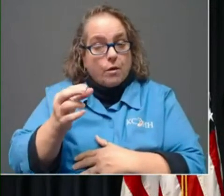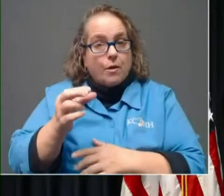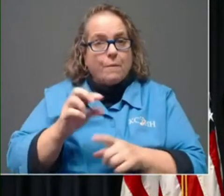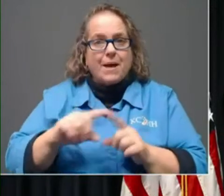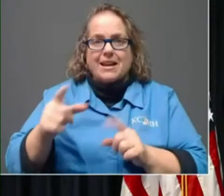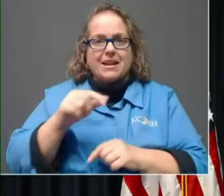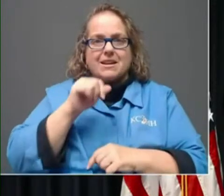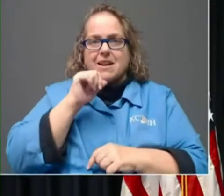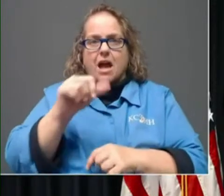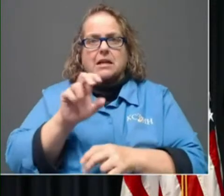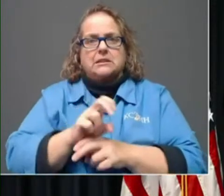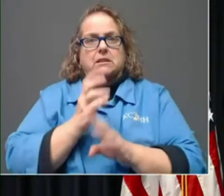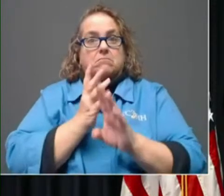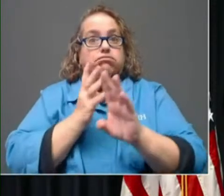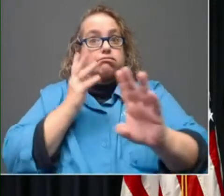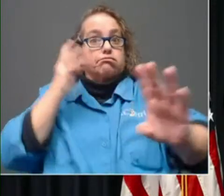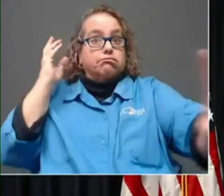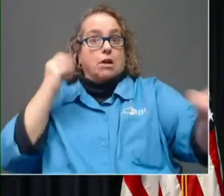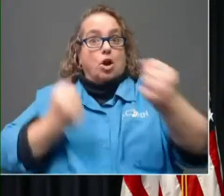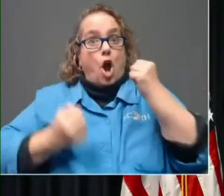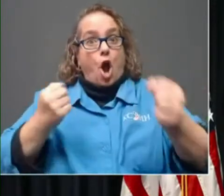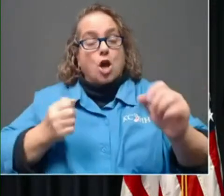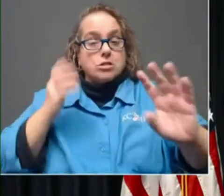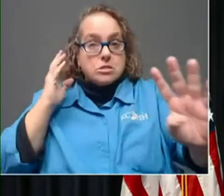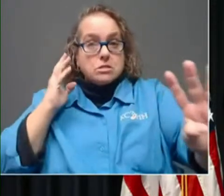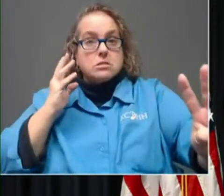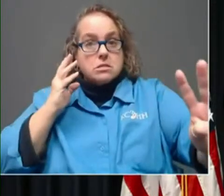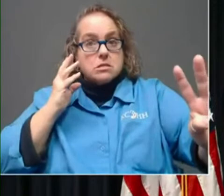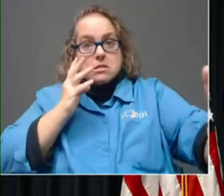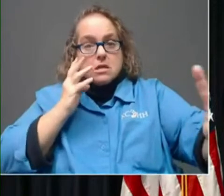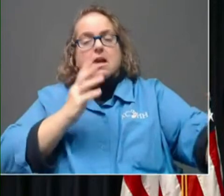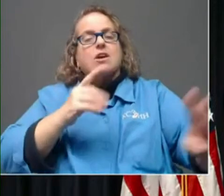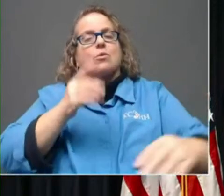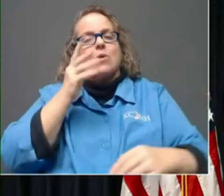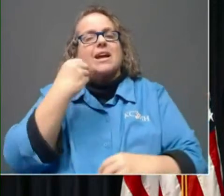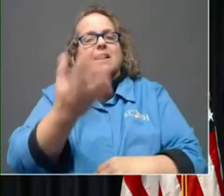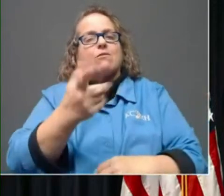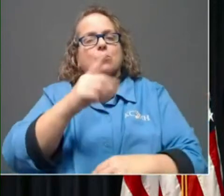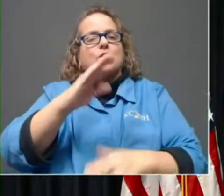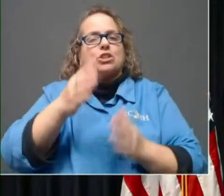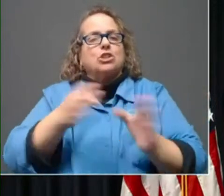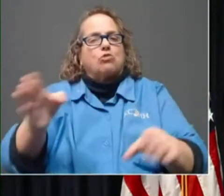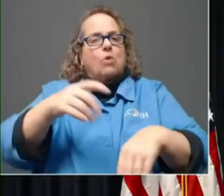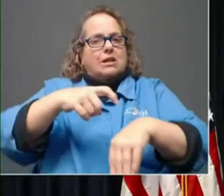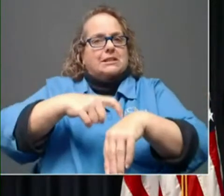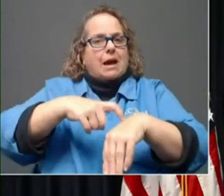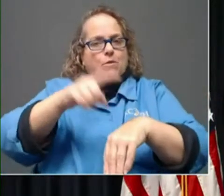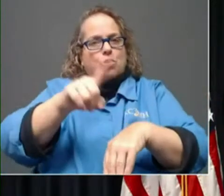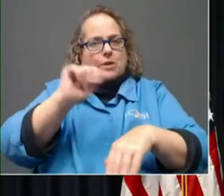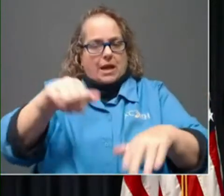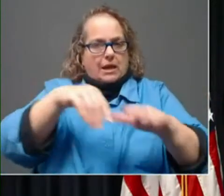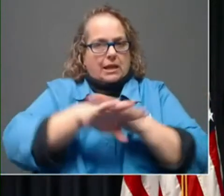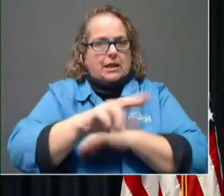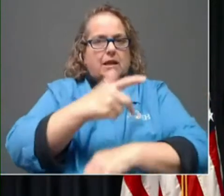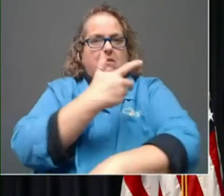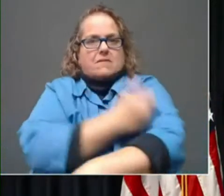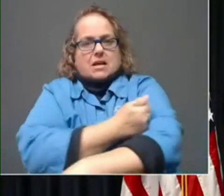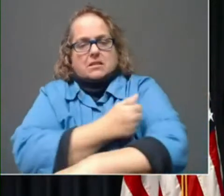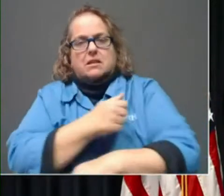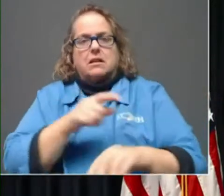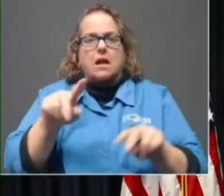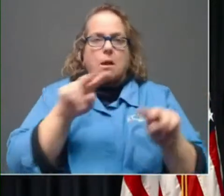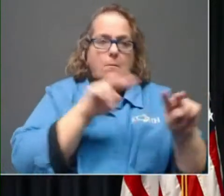big long line of cars, to have a general time where you can get in, get that vaccine, be monitored in a waiting